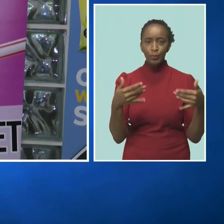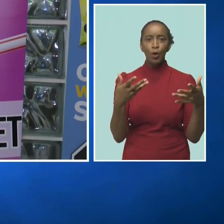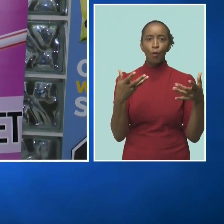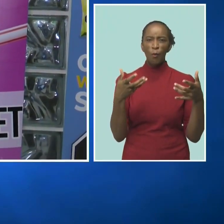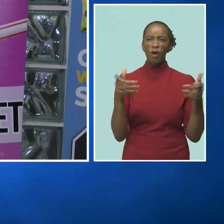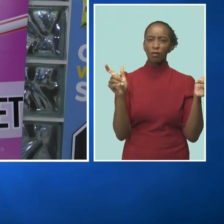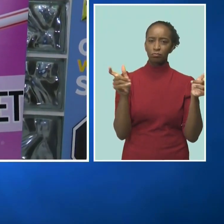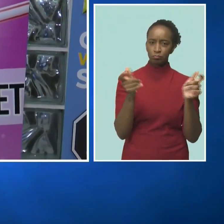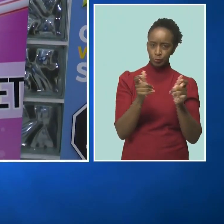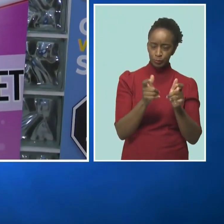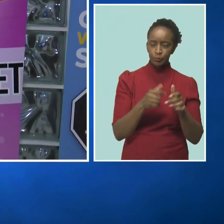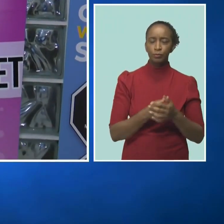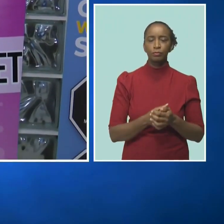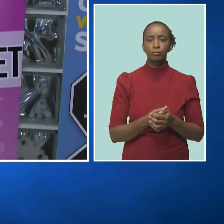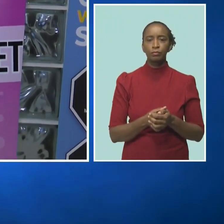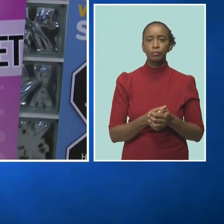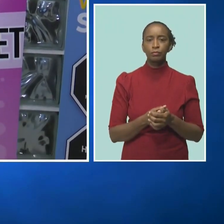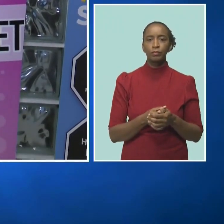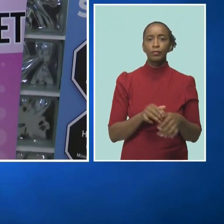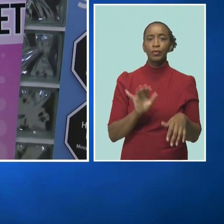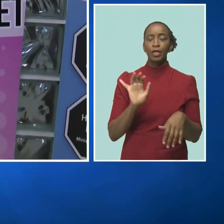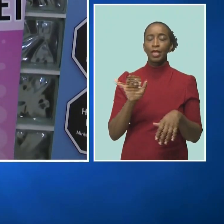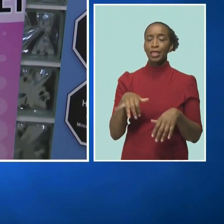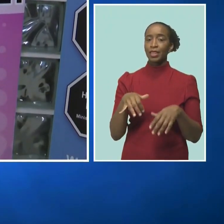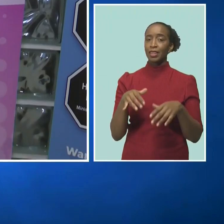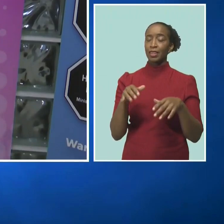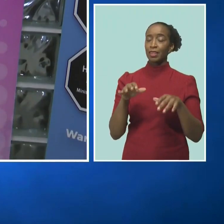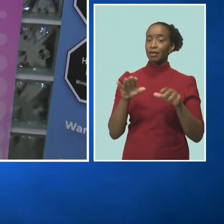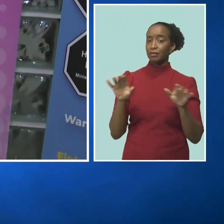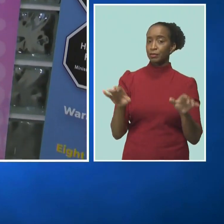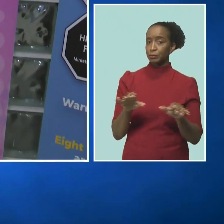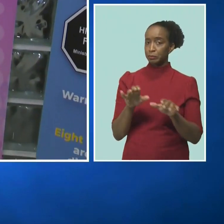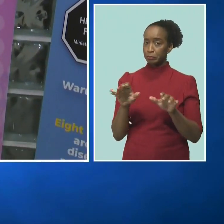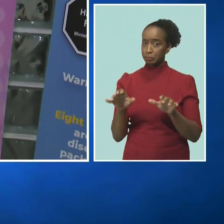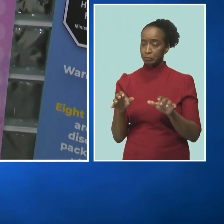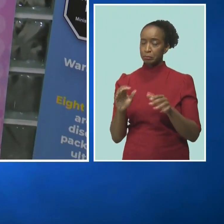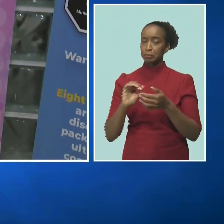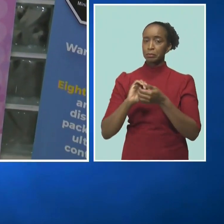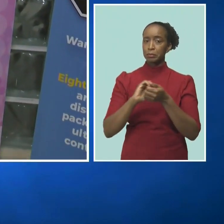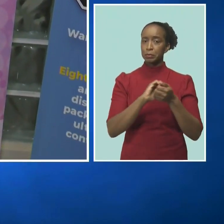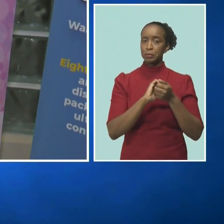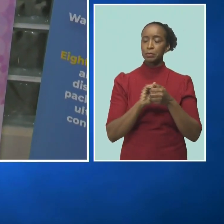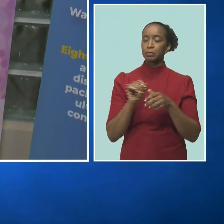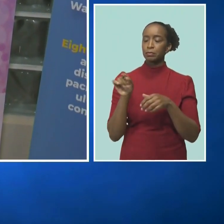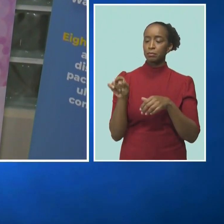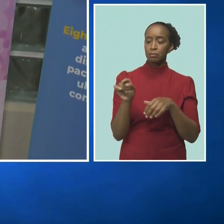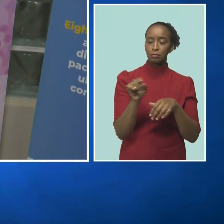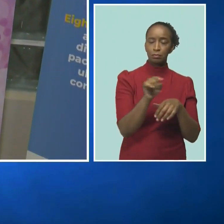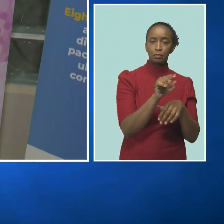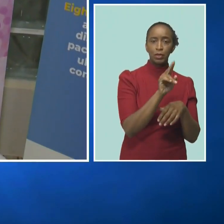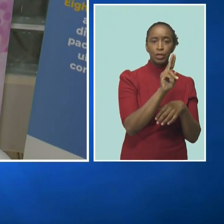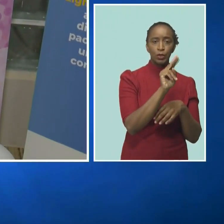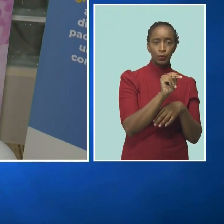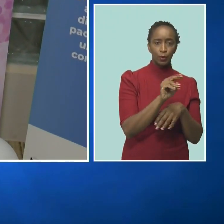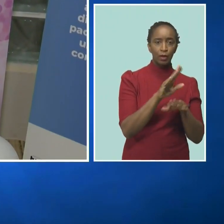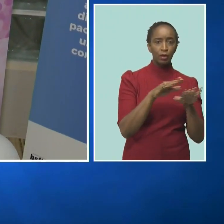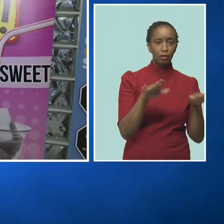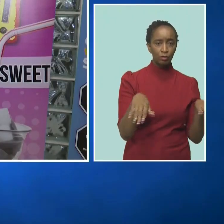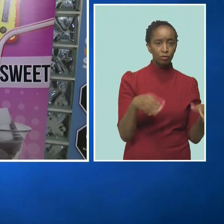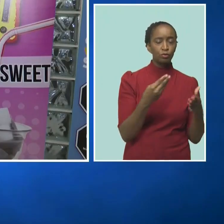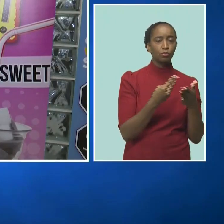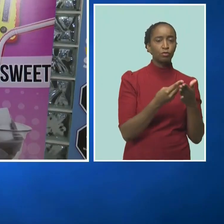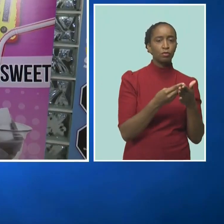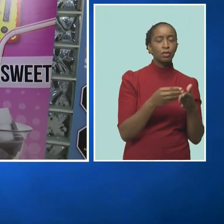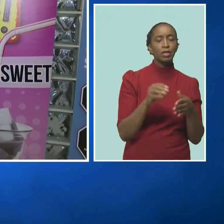in collaboration with the Healthy Caribbean Coalition, Pan-American Health Organization, United Nations Children Fund,